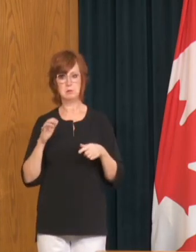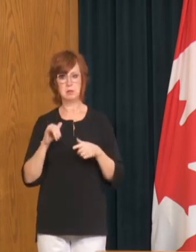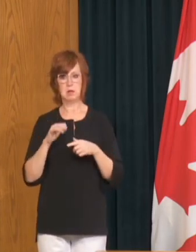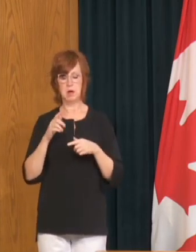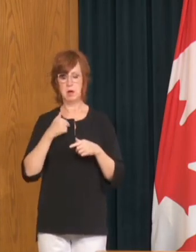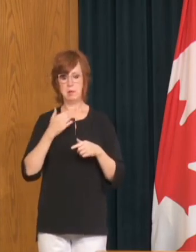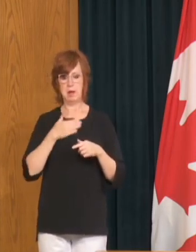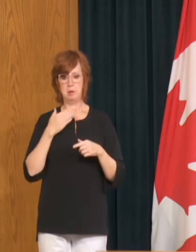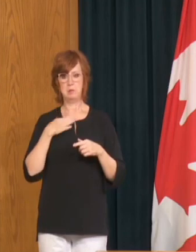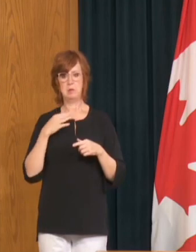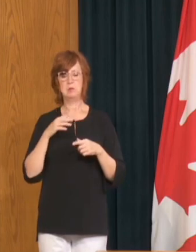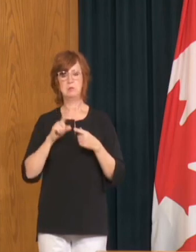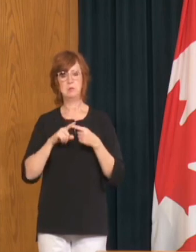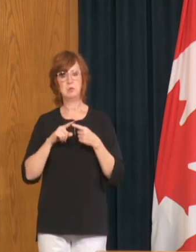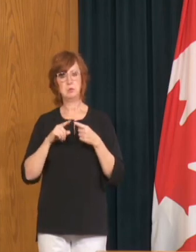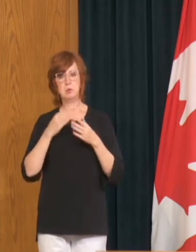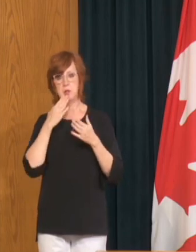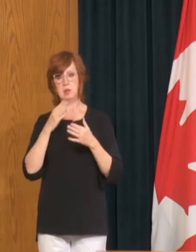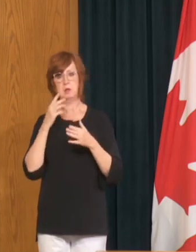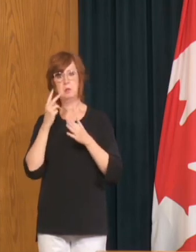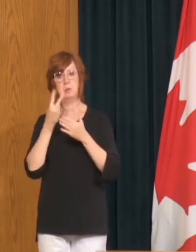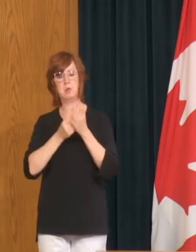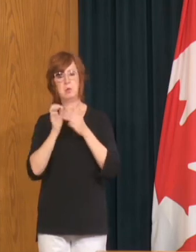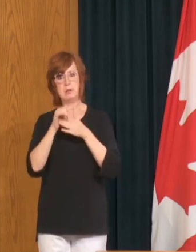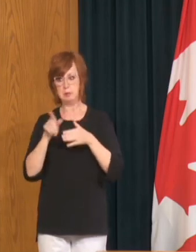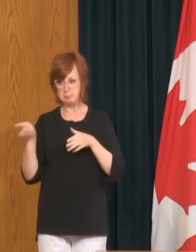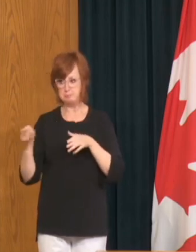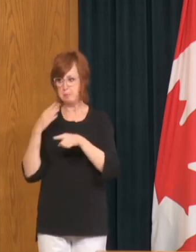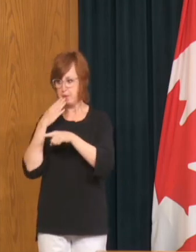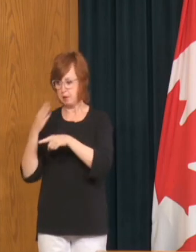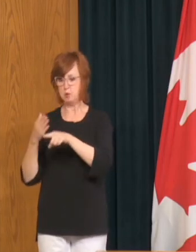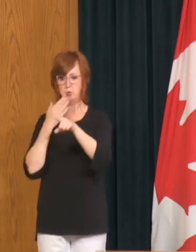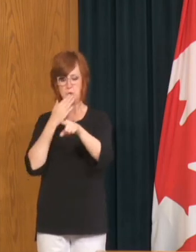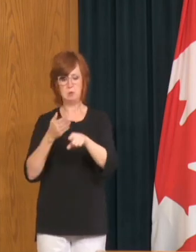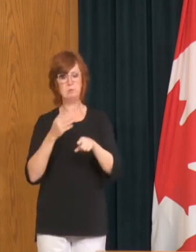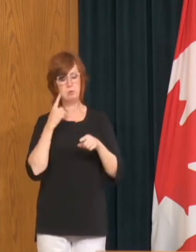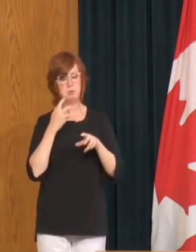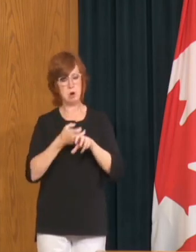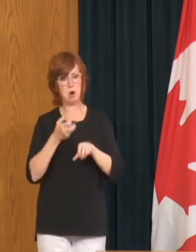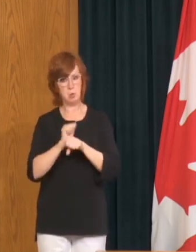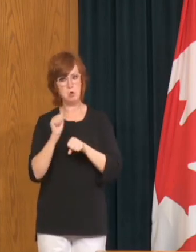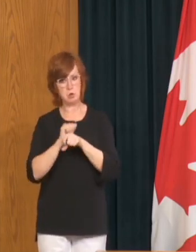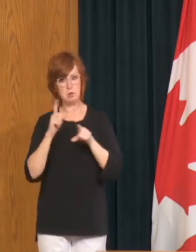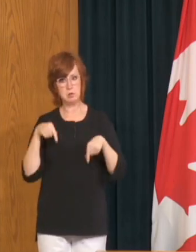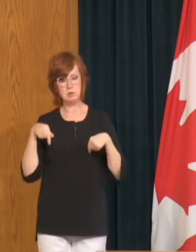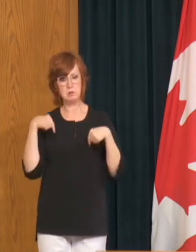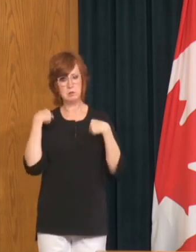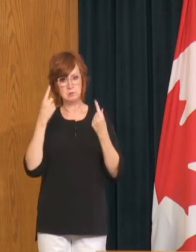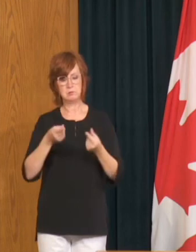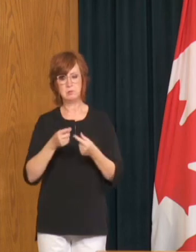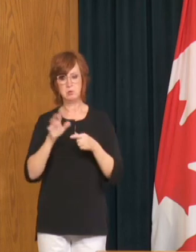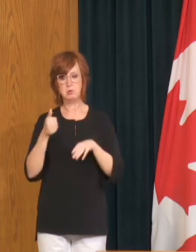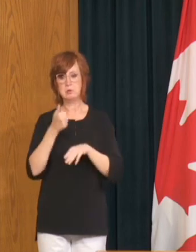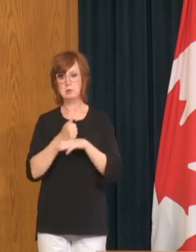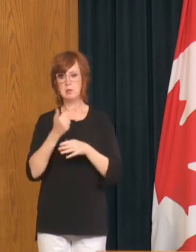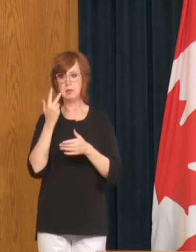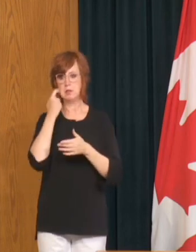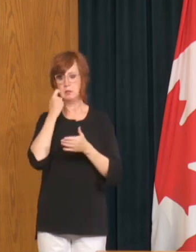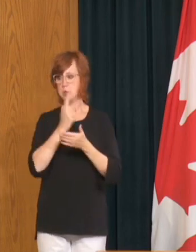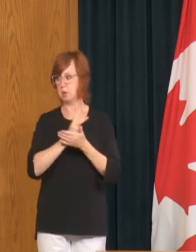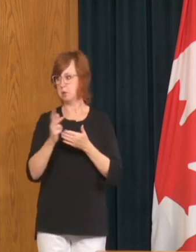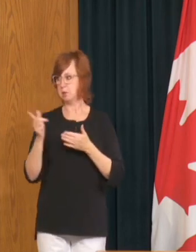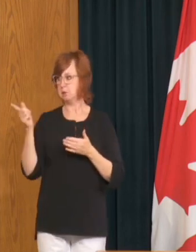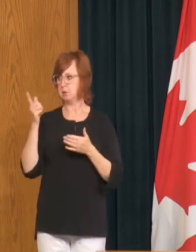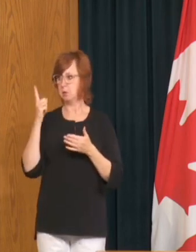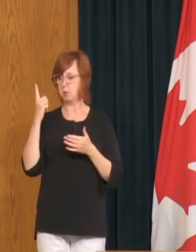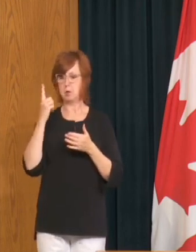of the House for the hard work that they did in putting this session together. They both deserve credit. We'll take one more caller